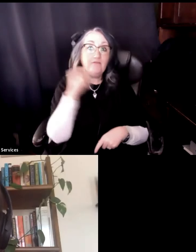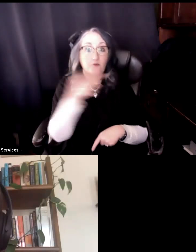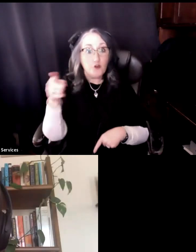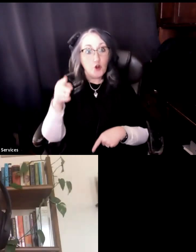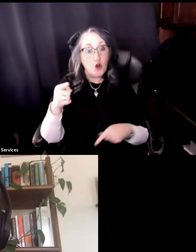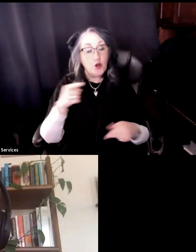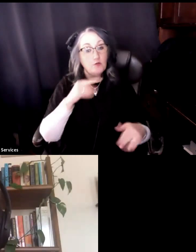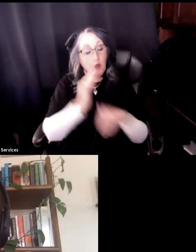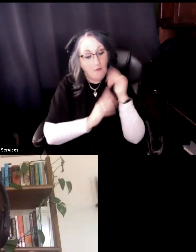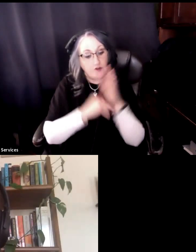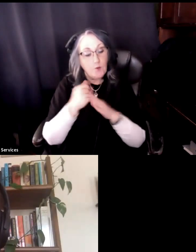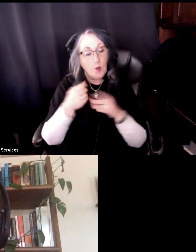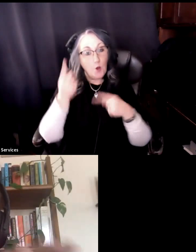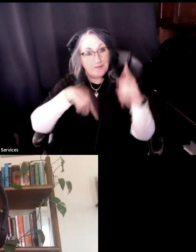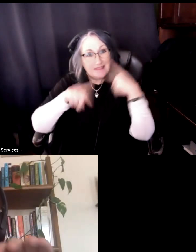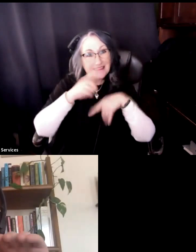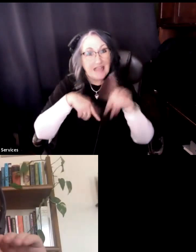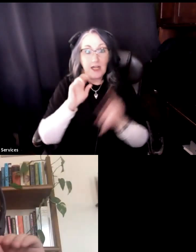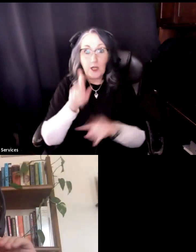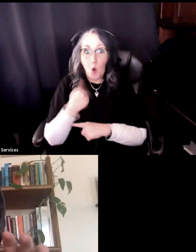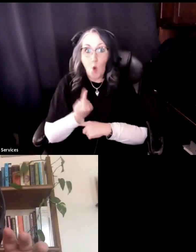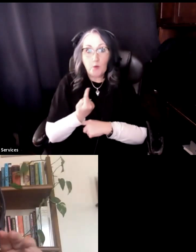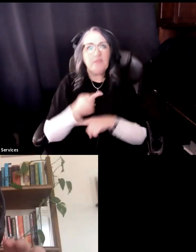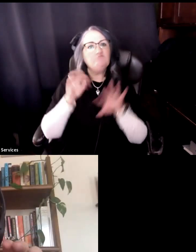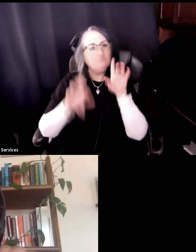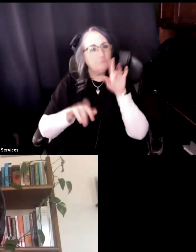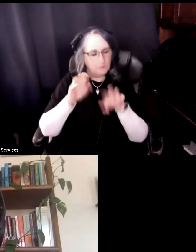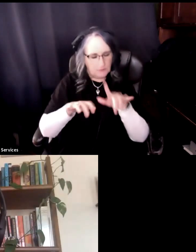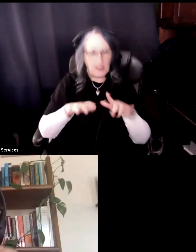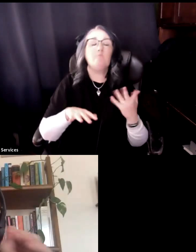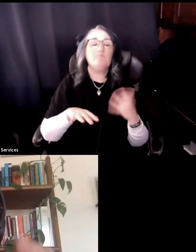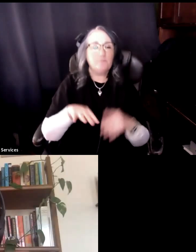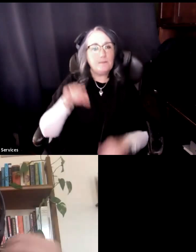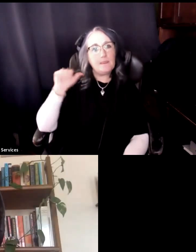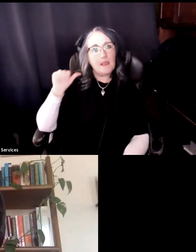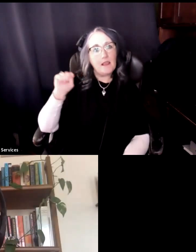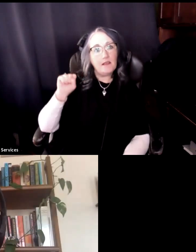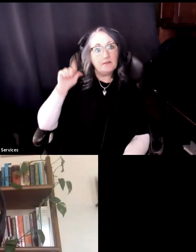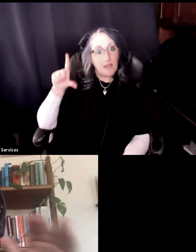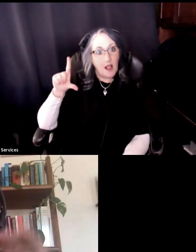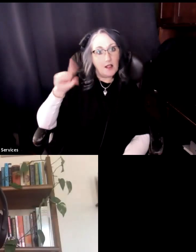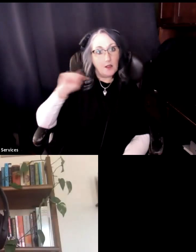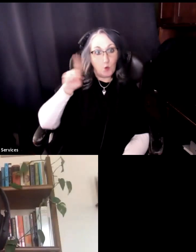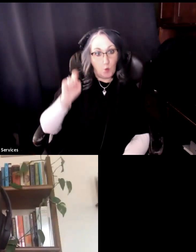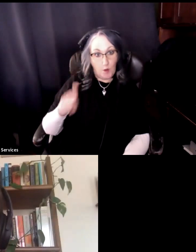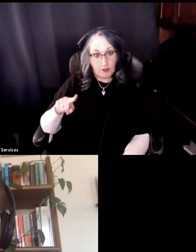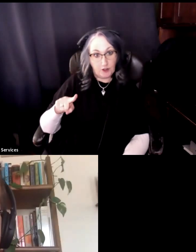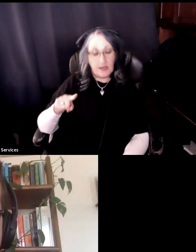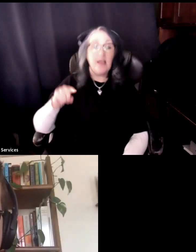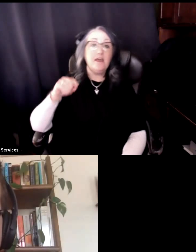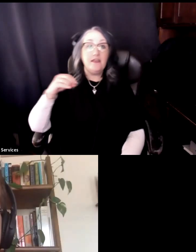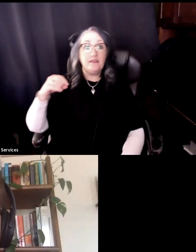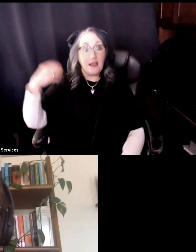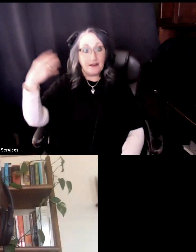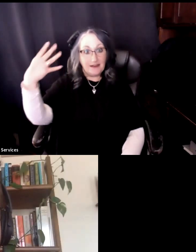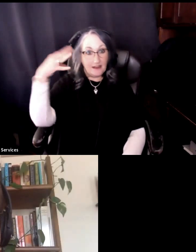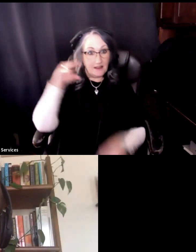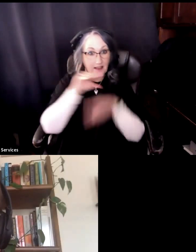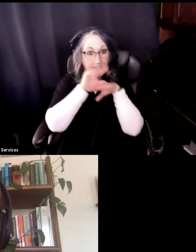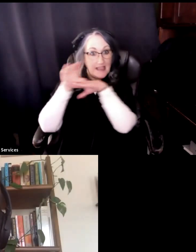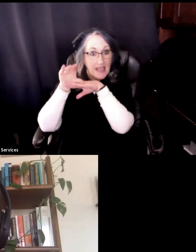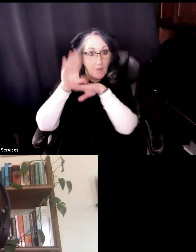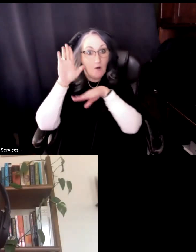ASL question and I will promote you so you can turn on your camera and you can ask your question and then we will go from there. There